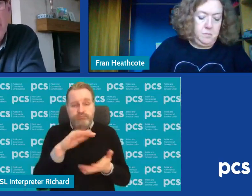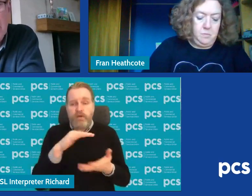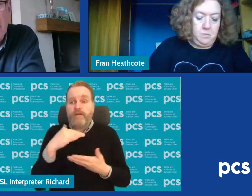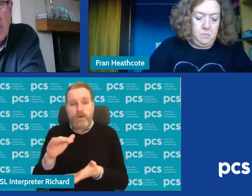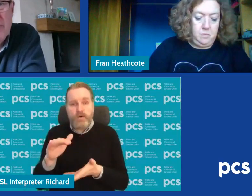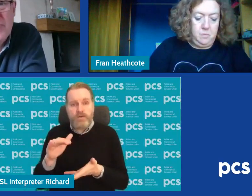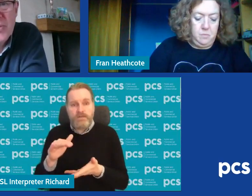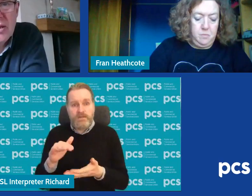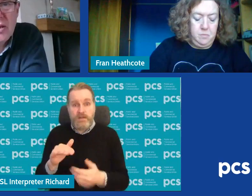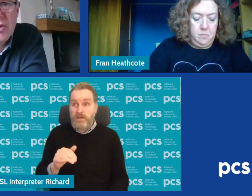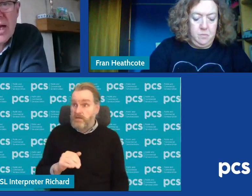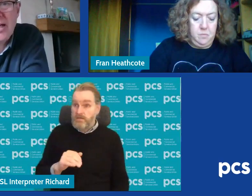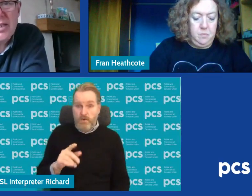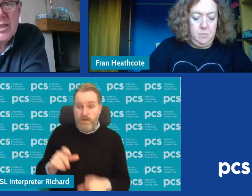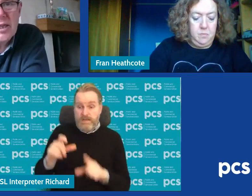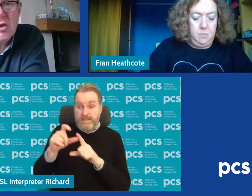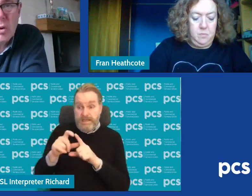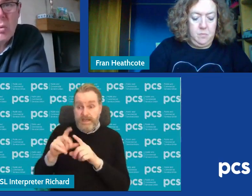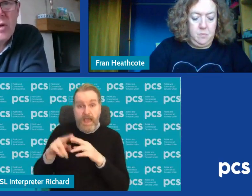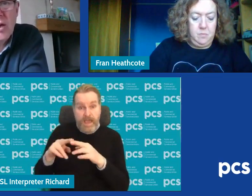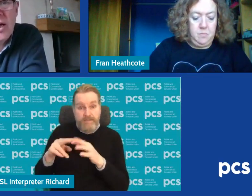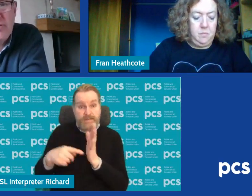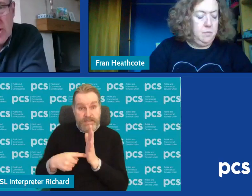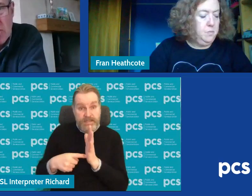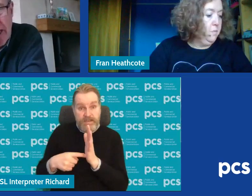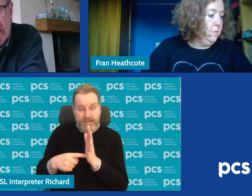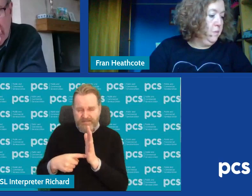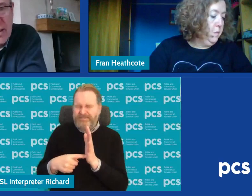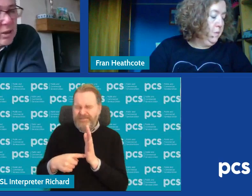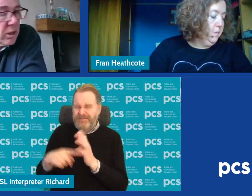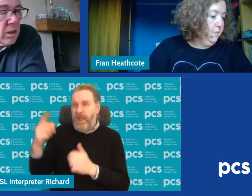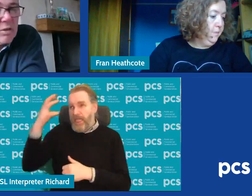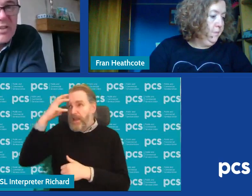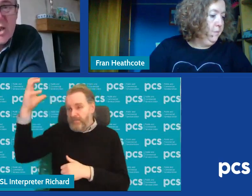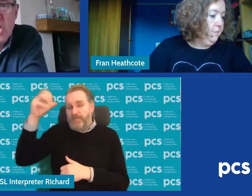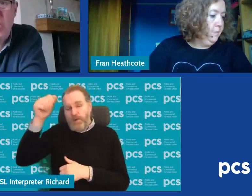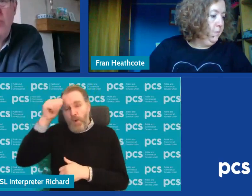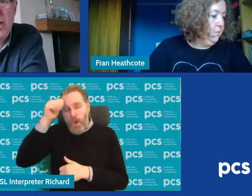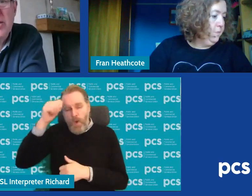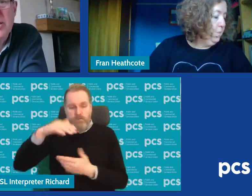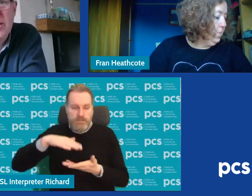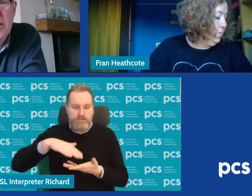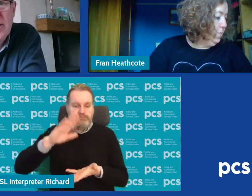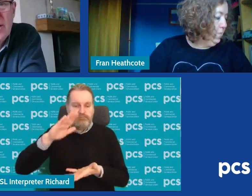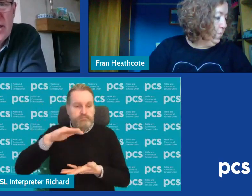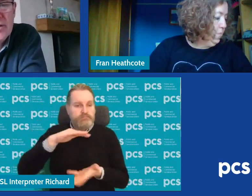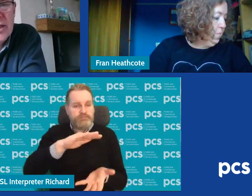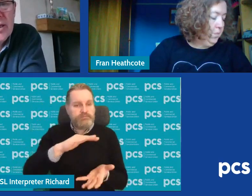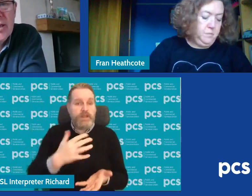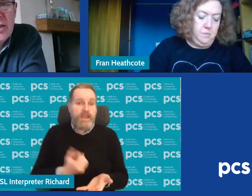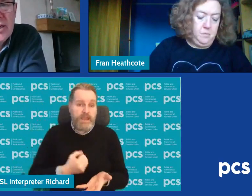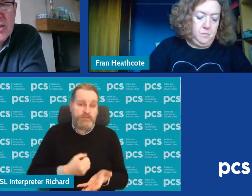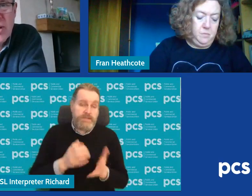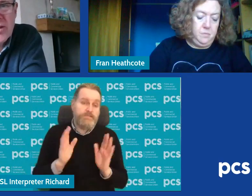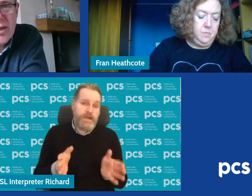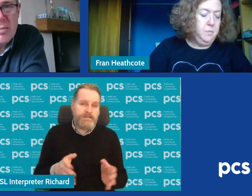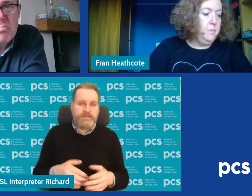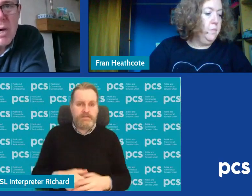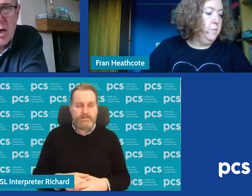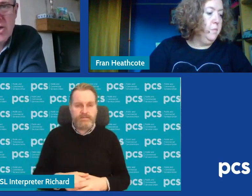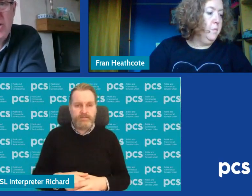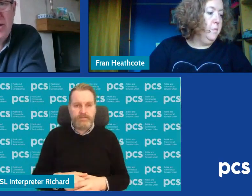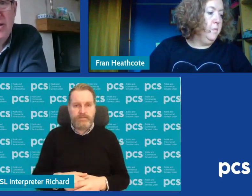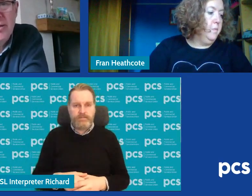today in a DFT event, the reality is they know they're going to have to do better. The issue for us, I think, is whether